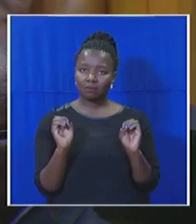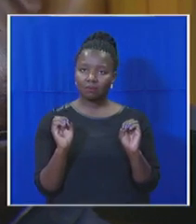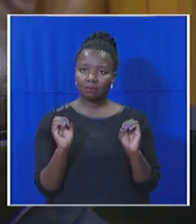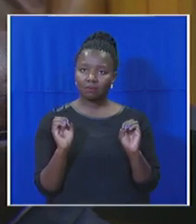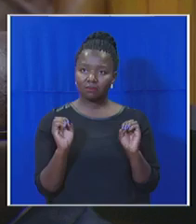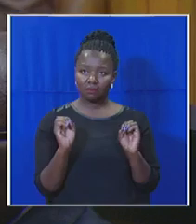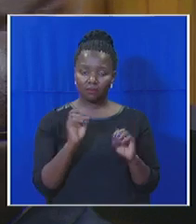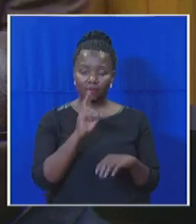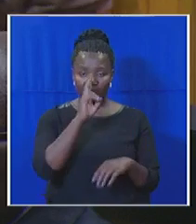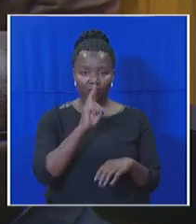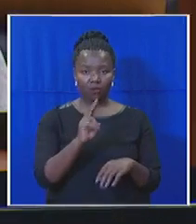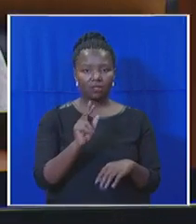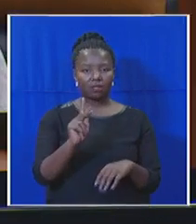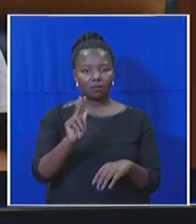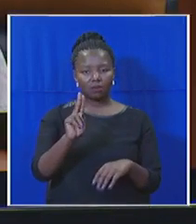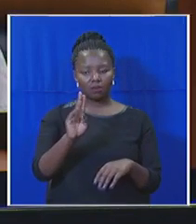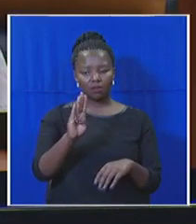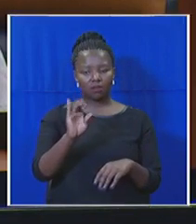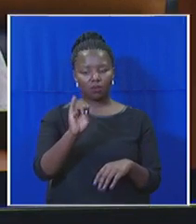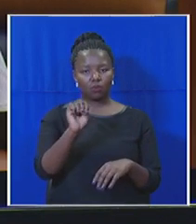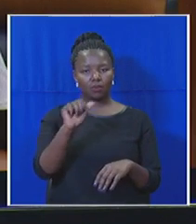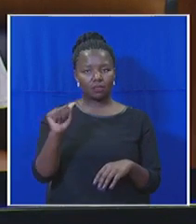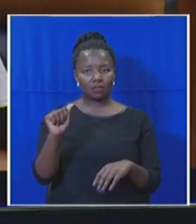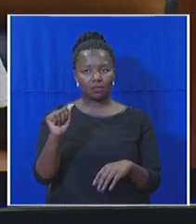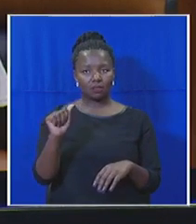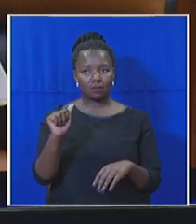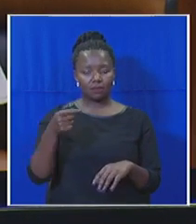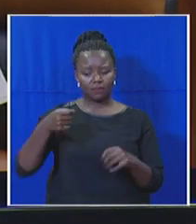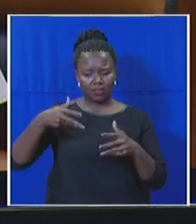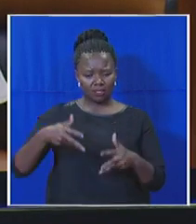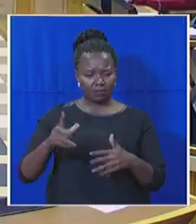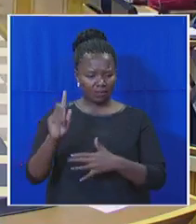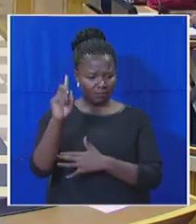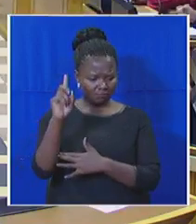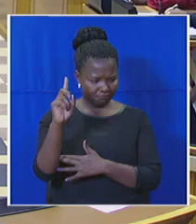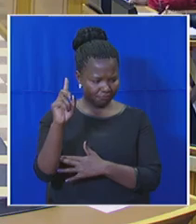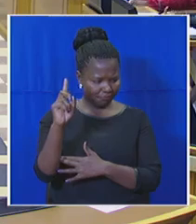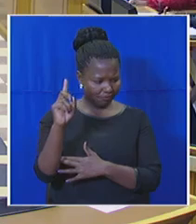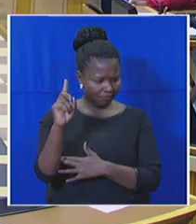The Honorable Kubisa. Speaker, just on a point of order.